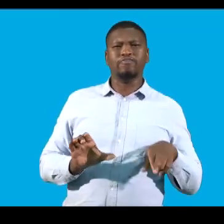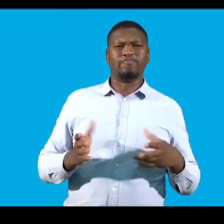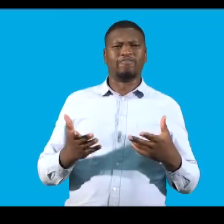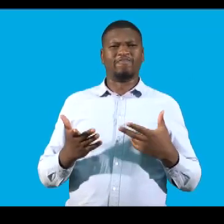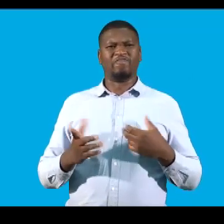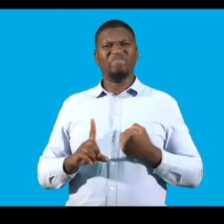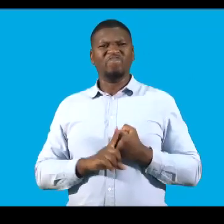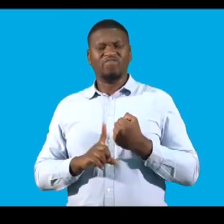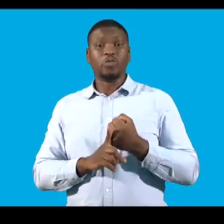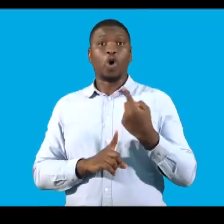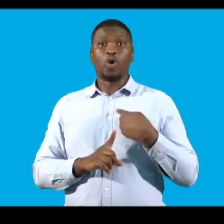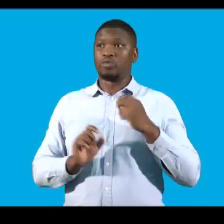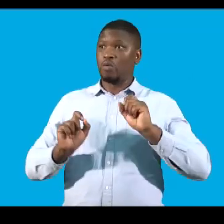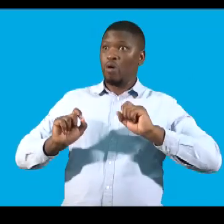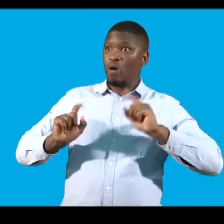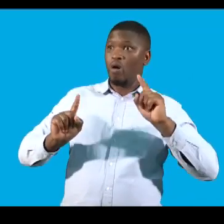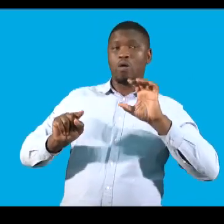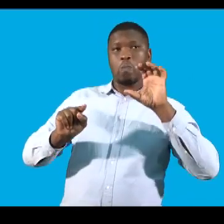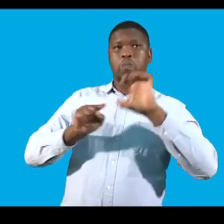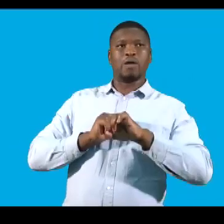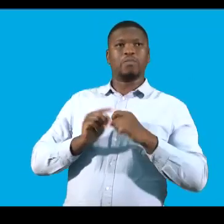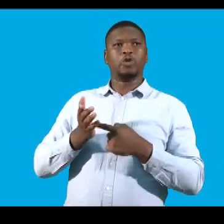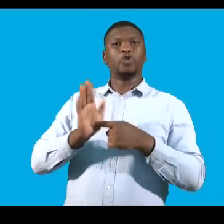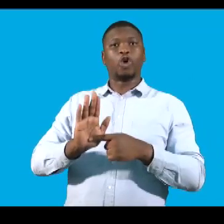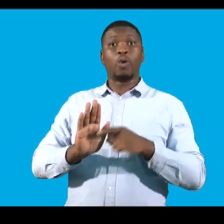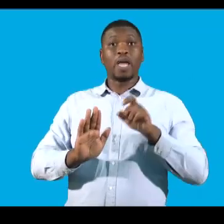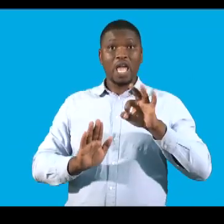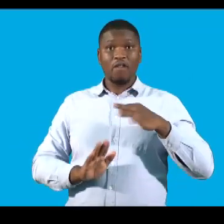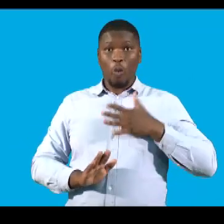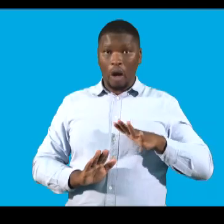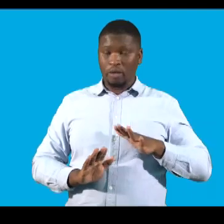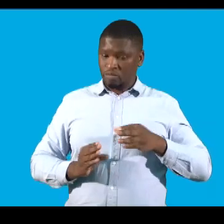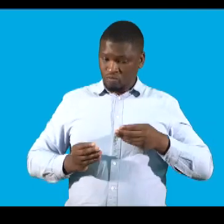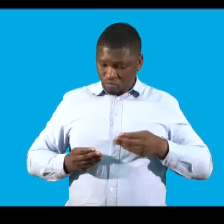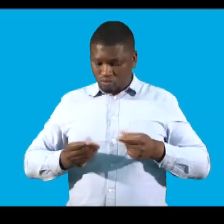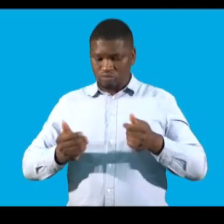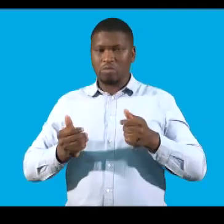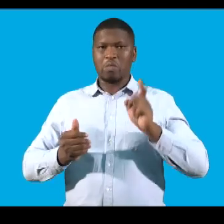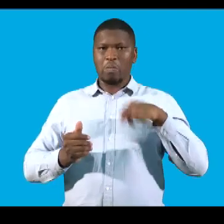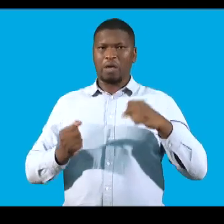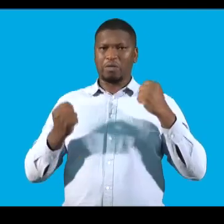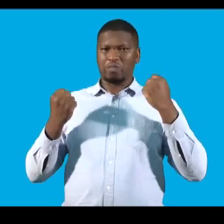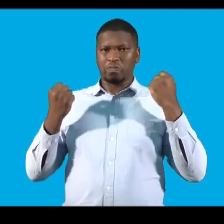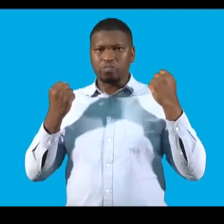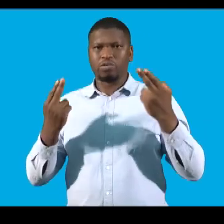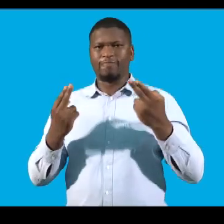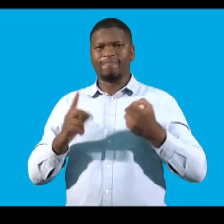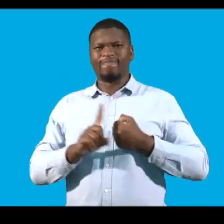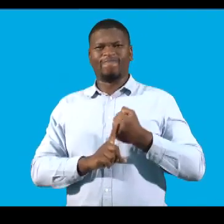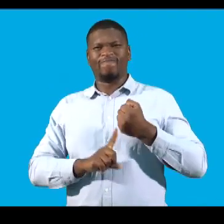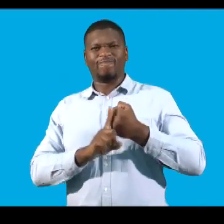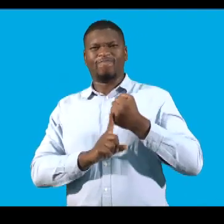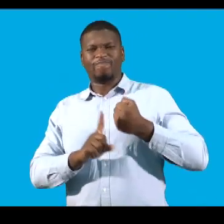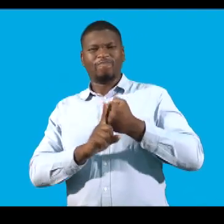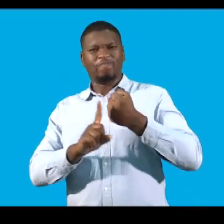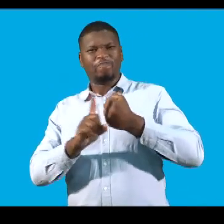resignation, cynicism, and a realization that for a resolution to be found, the oppressed will have to be